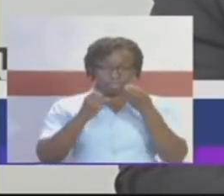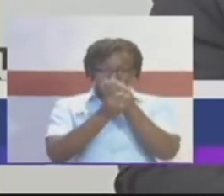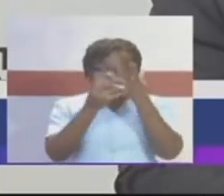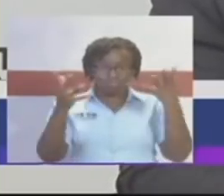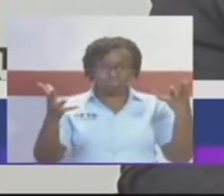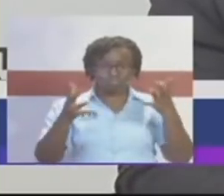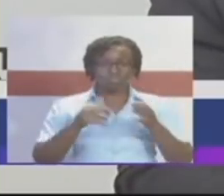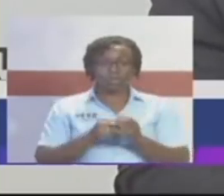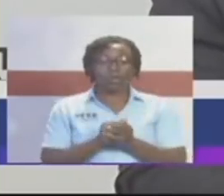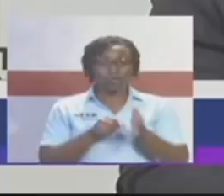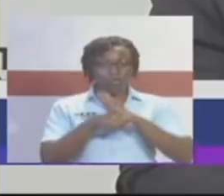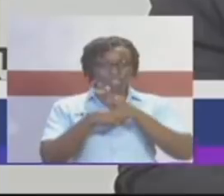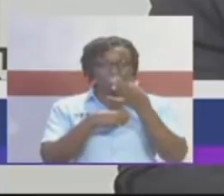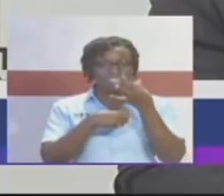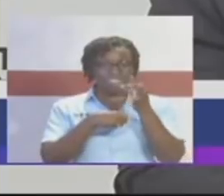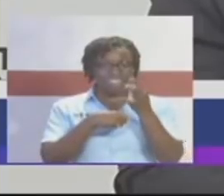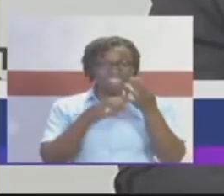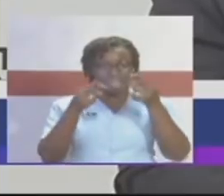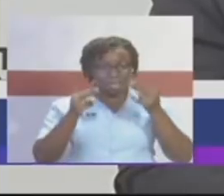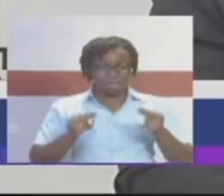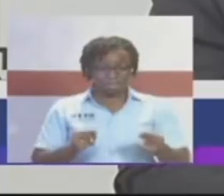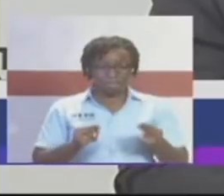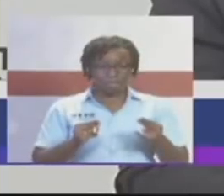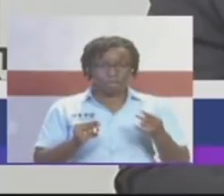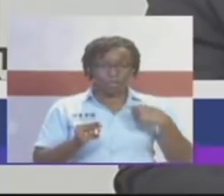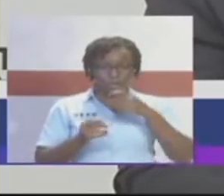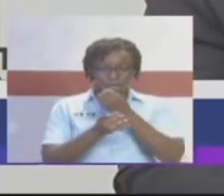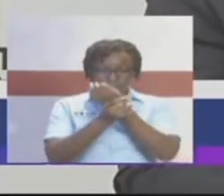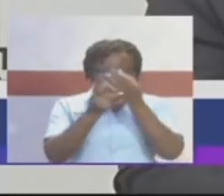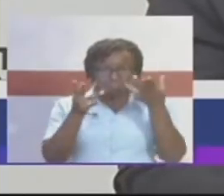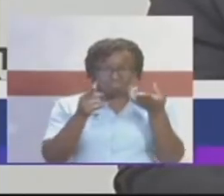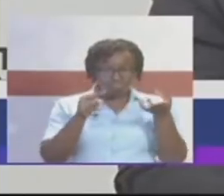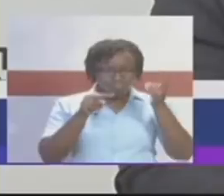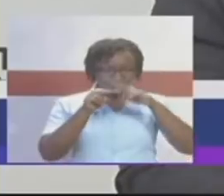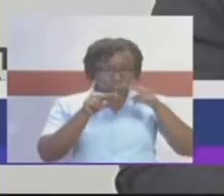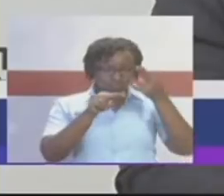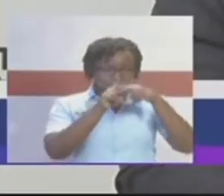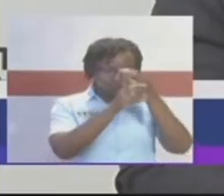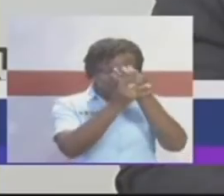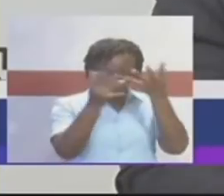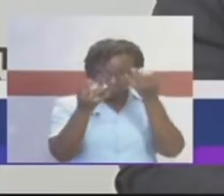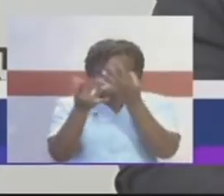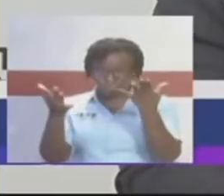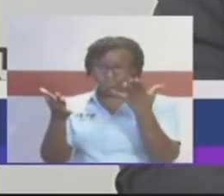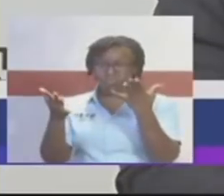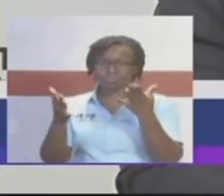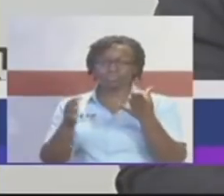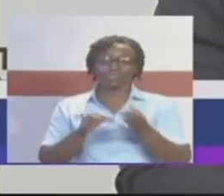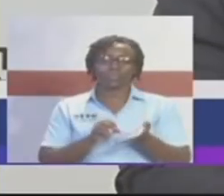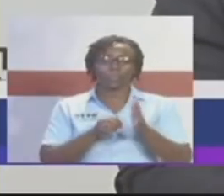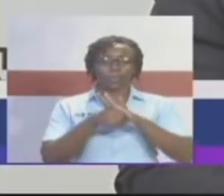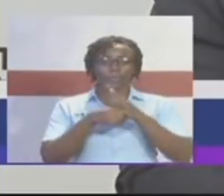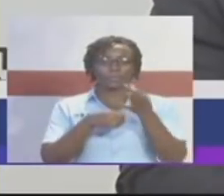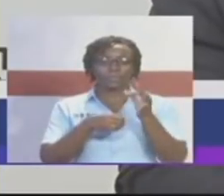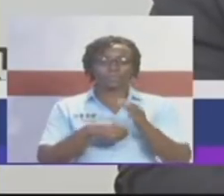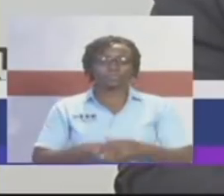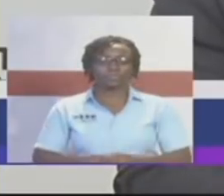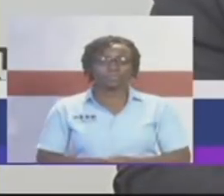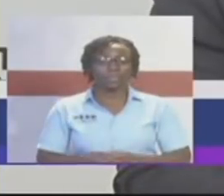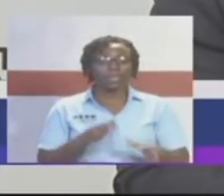response, where we provide accurate, up-to-date and reliable information on the COVID-19 virus